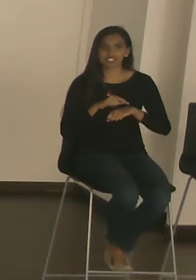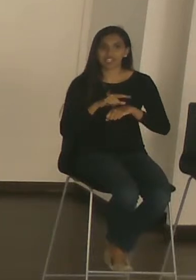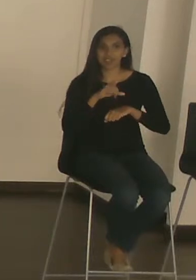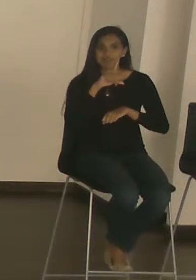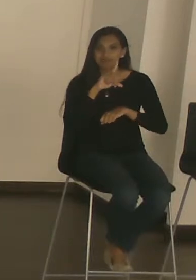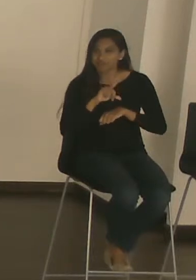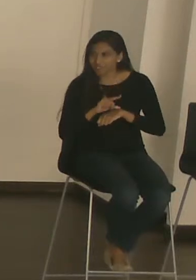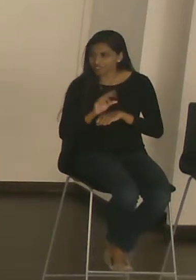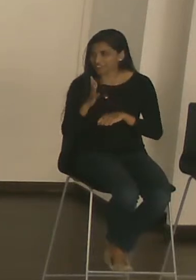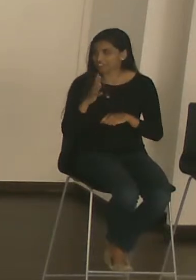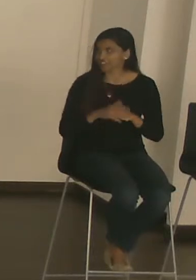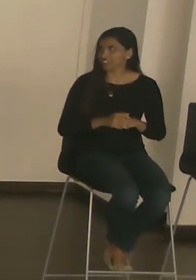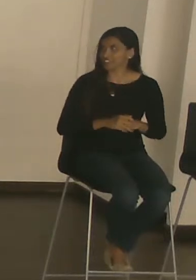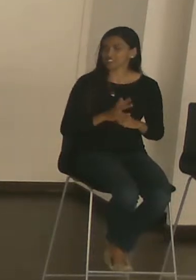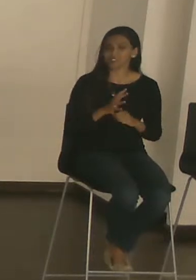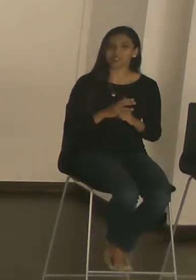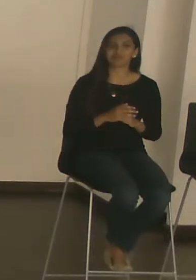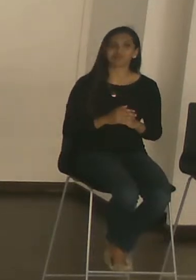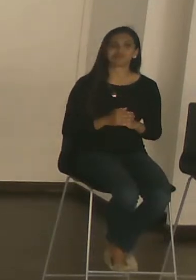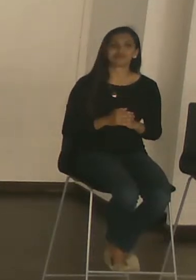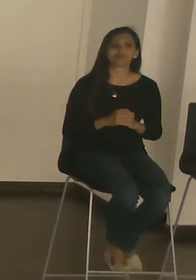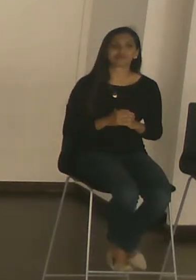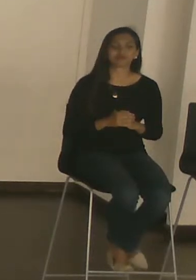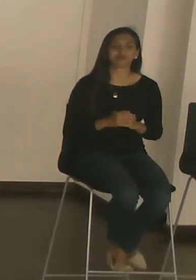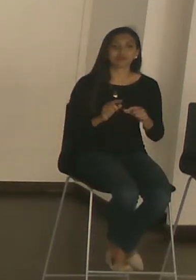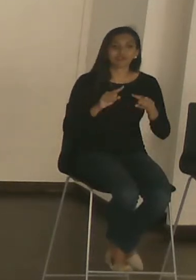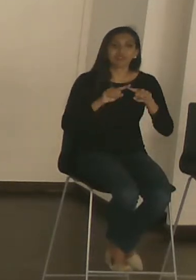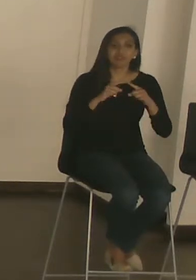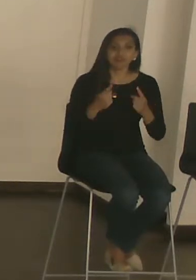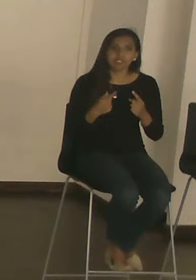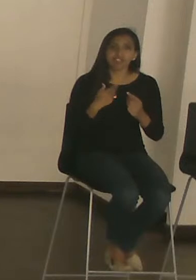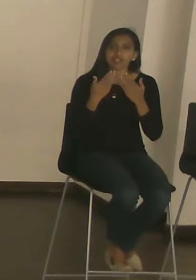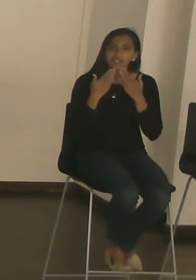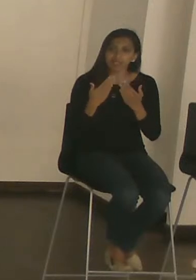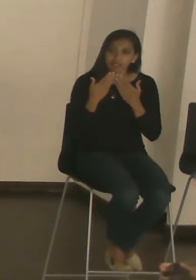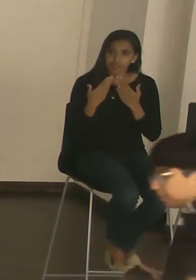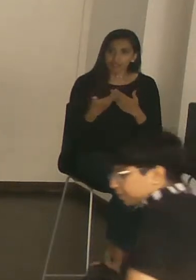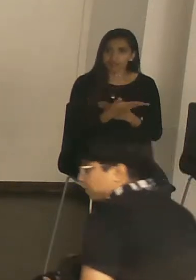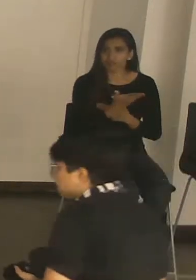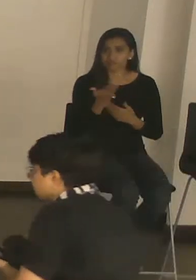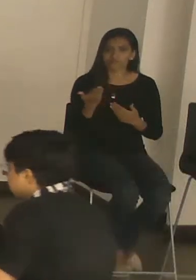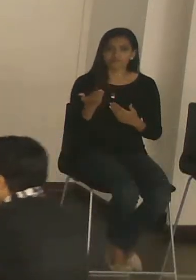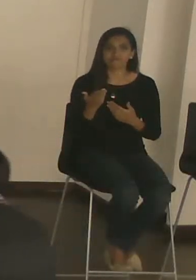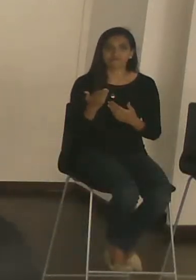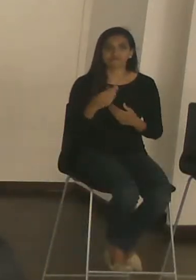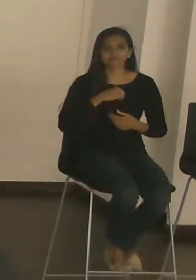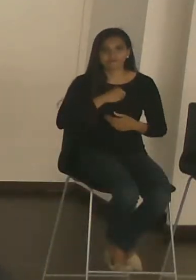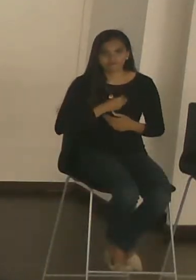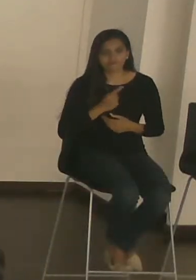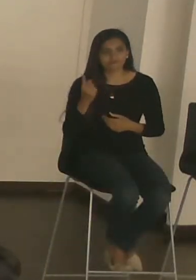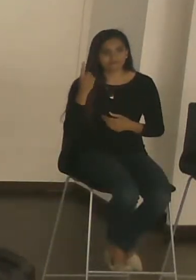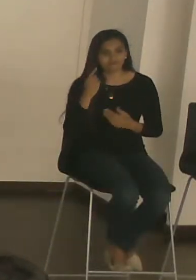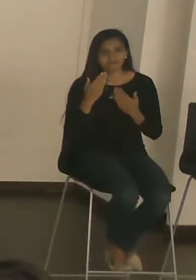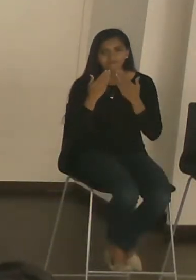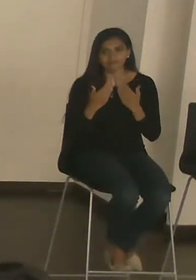the stage. It's not so bad. But yeah, thank you so much. And over to the